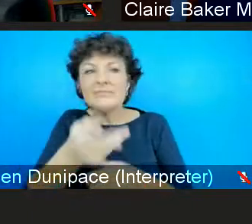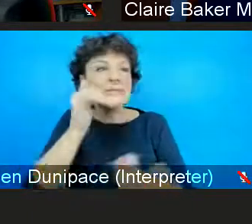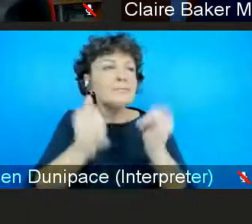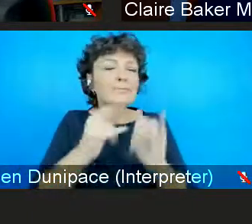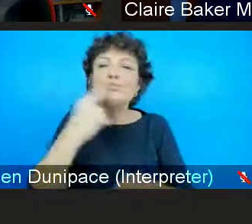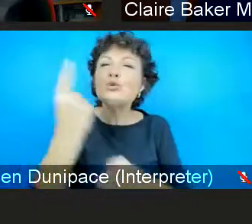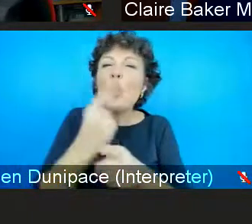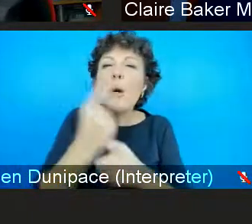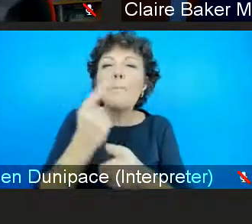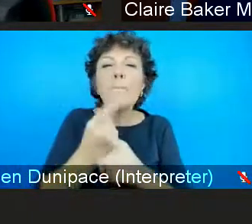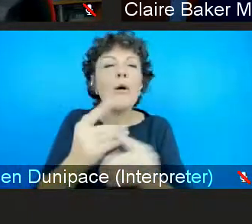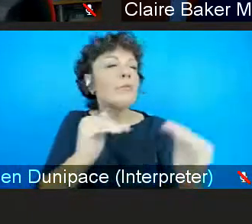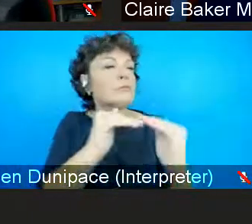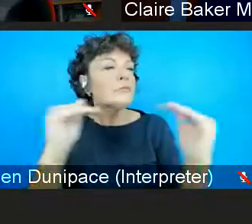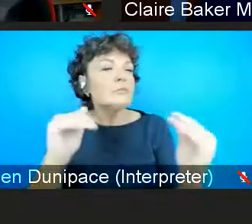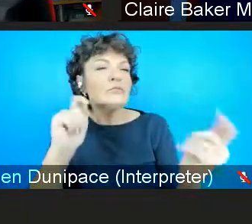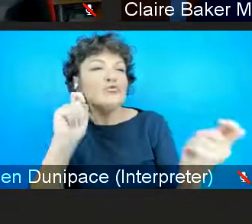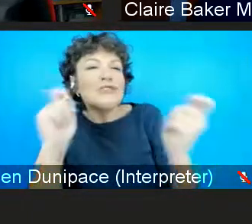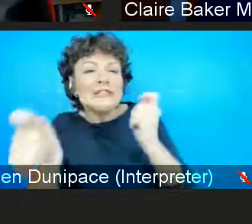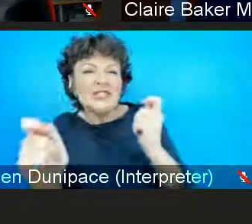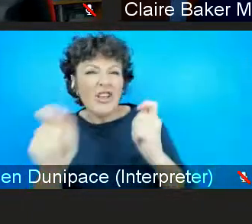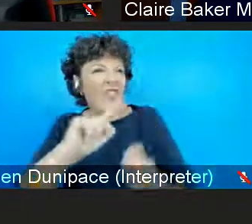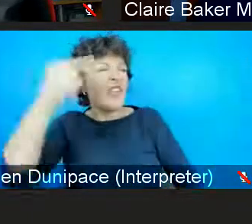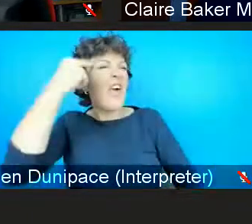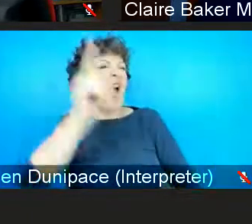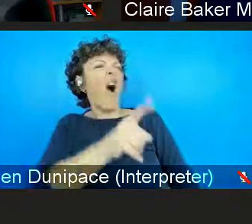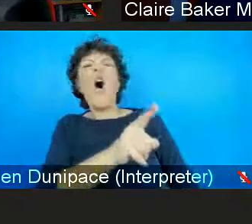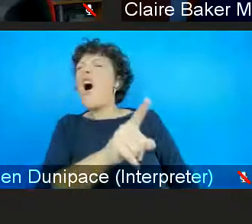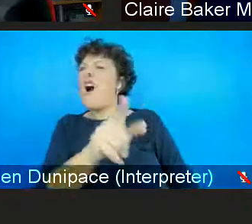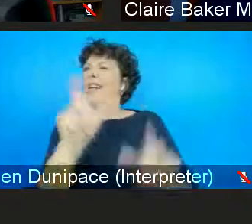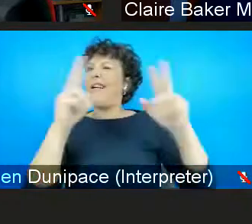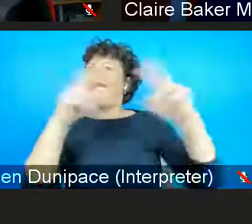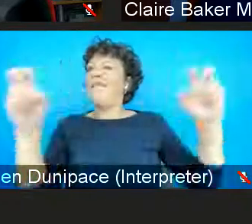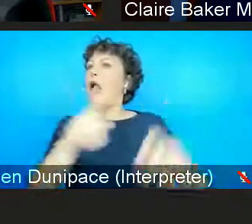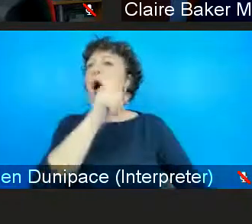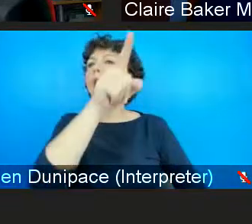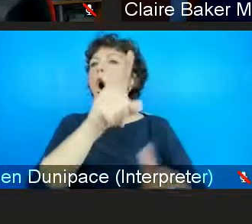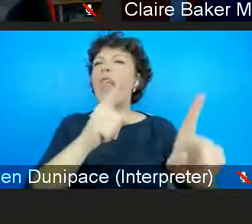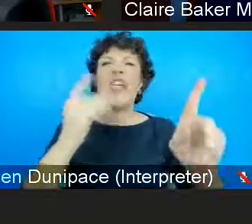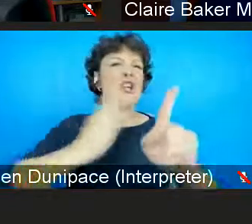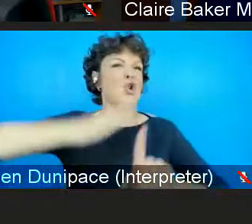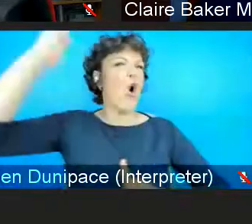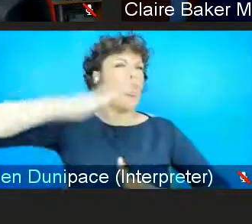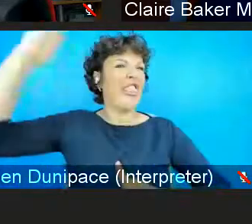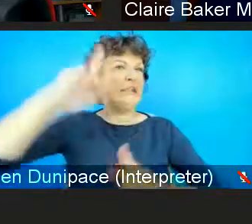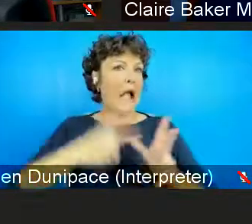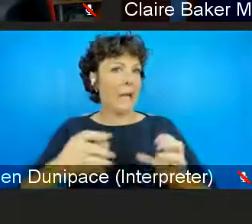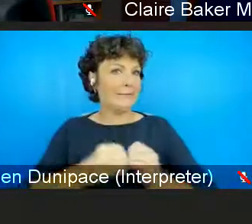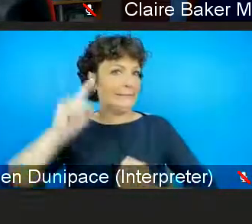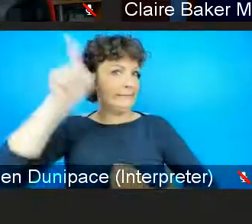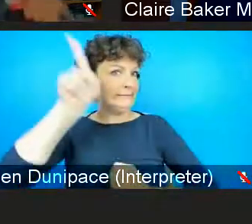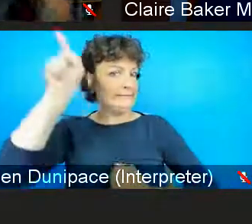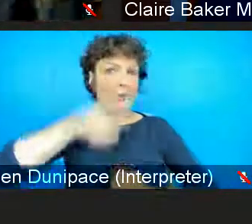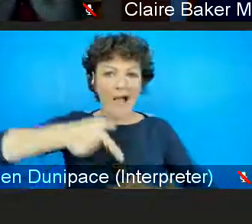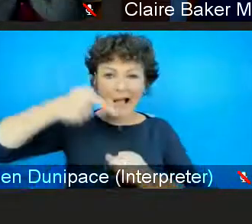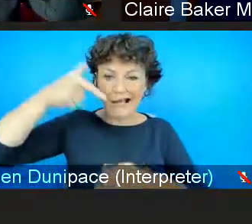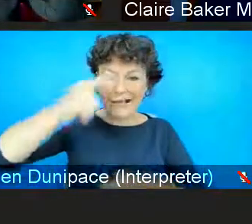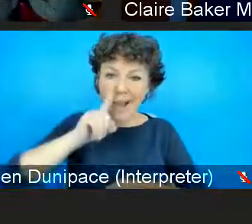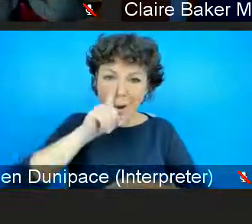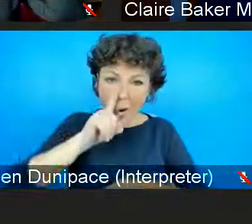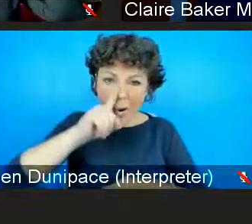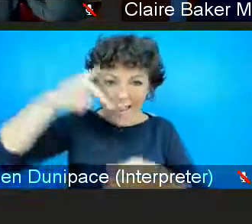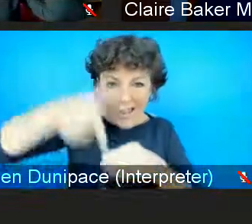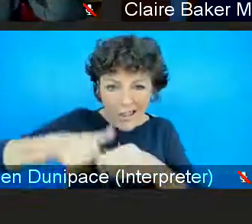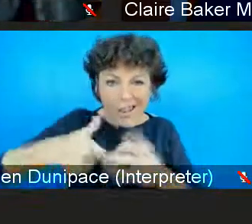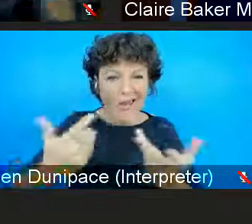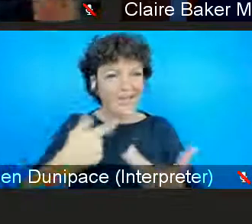just transition, people kind of assume that is a kind of by phrase for the northeast of Scotland because of the particular challenges that we have there around the oil and